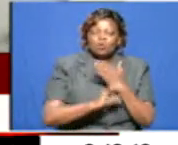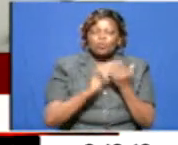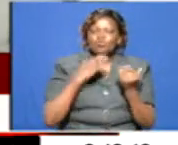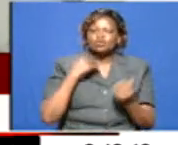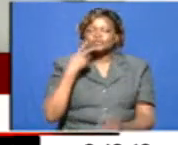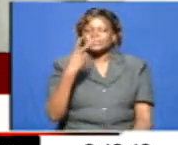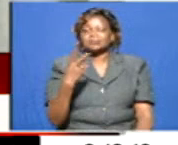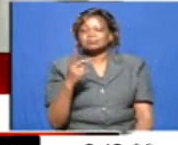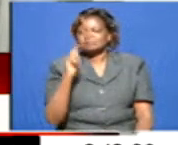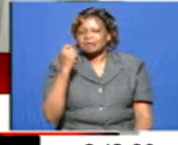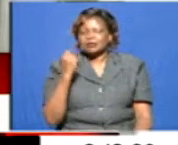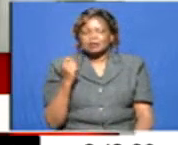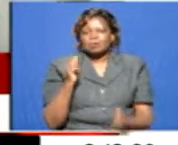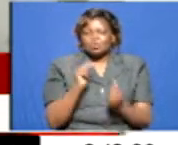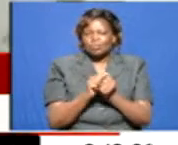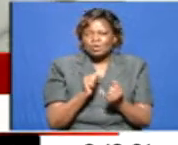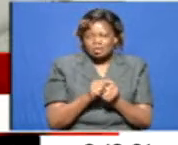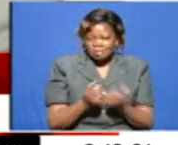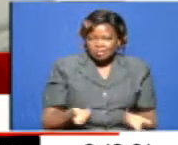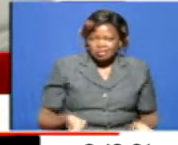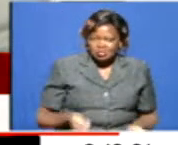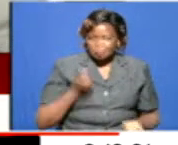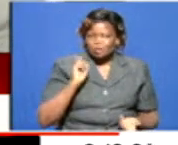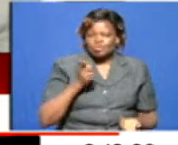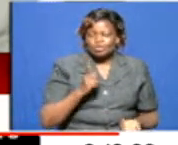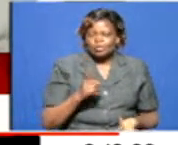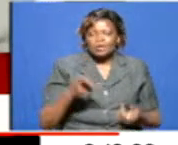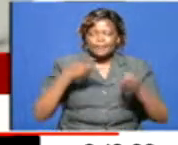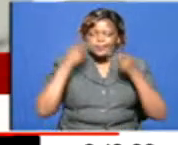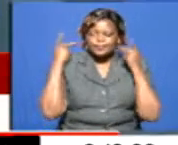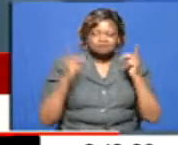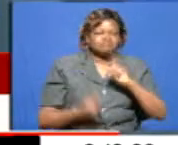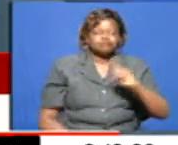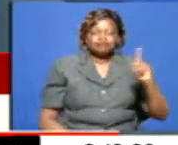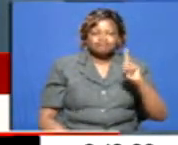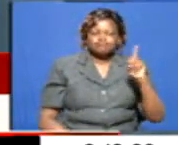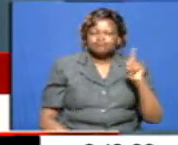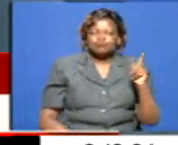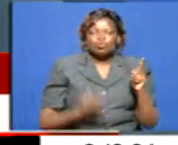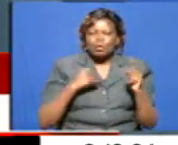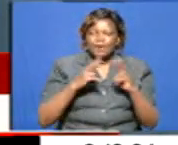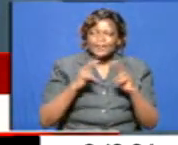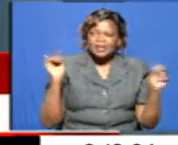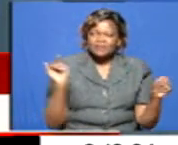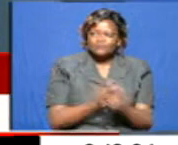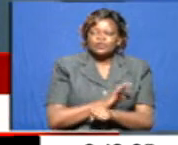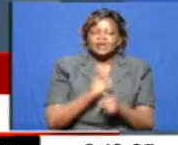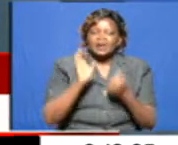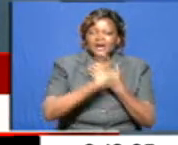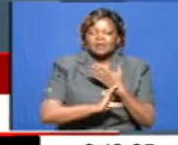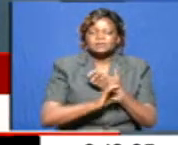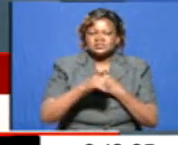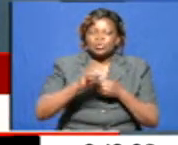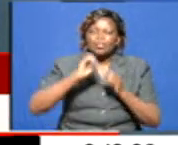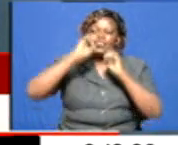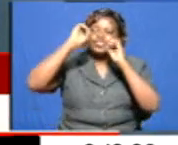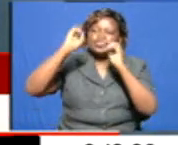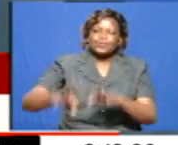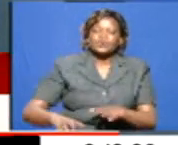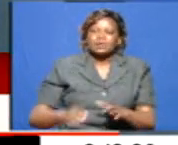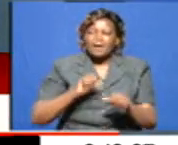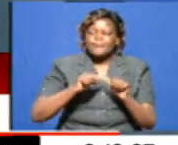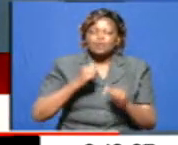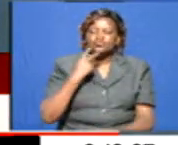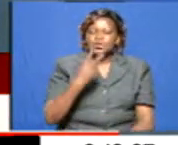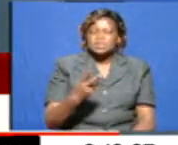a Kenya faced with threats of terrorism. We all want a peaceful country. Nadwa was allegedly dumped about 200 kilometers